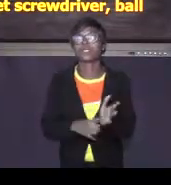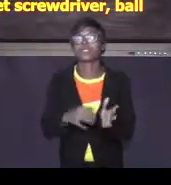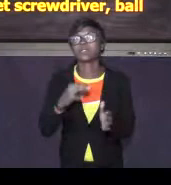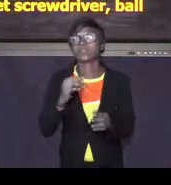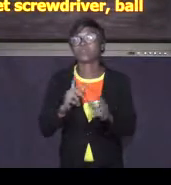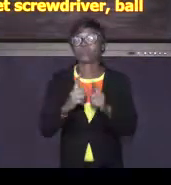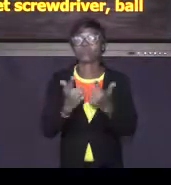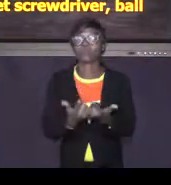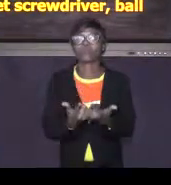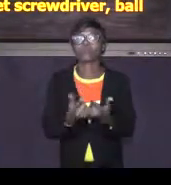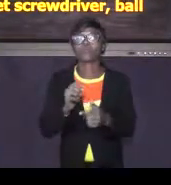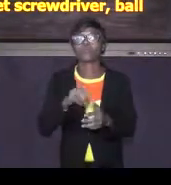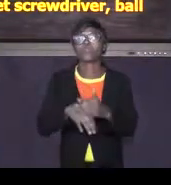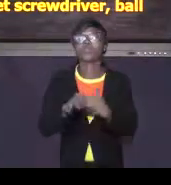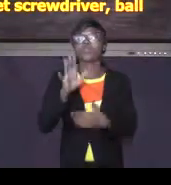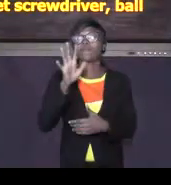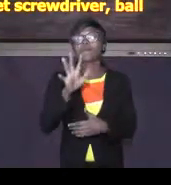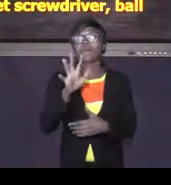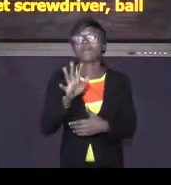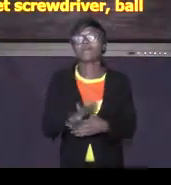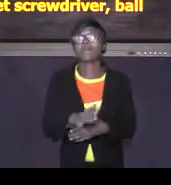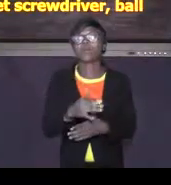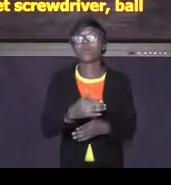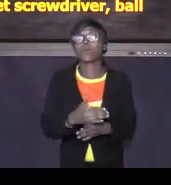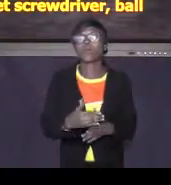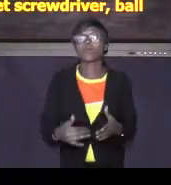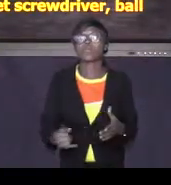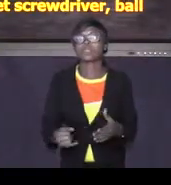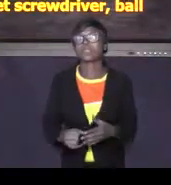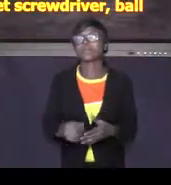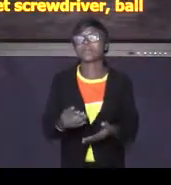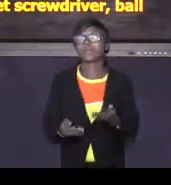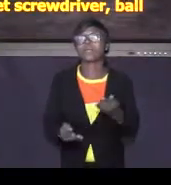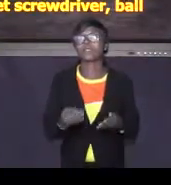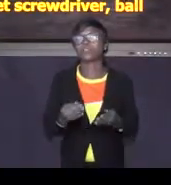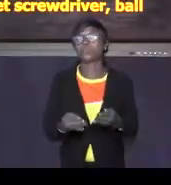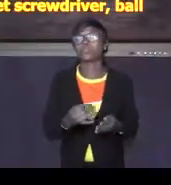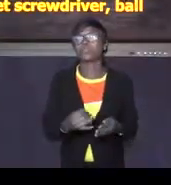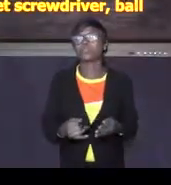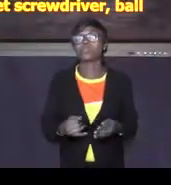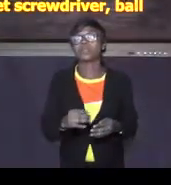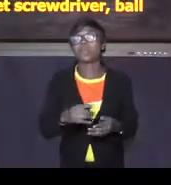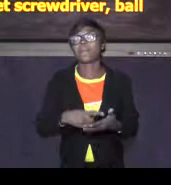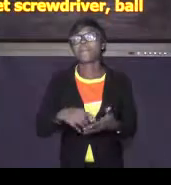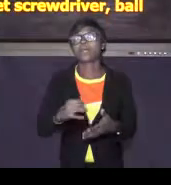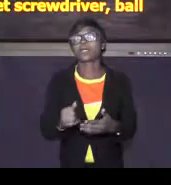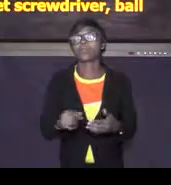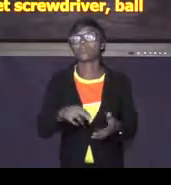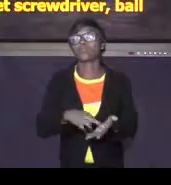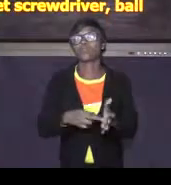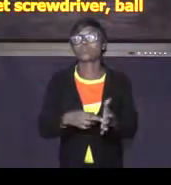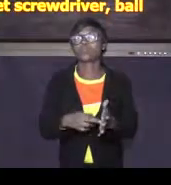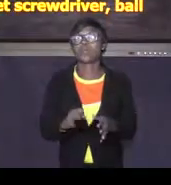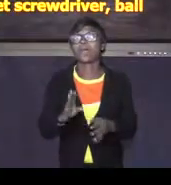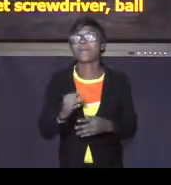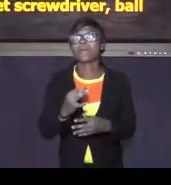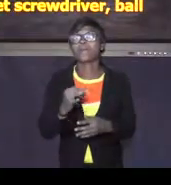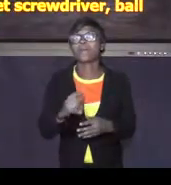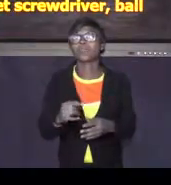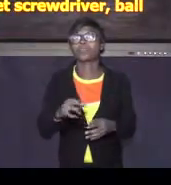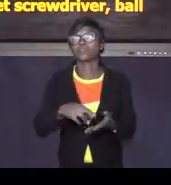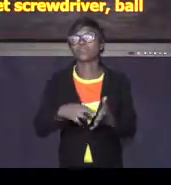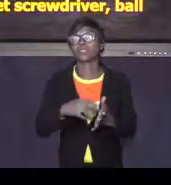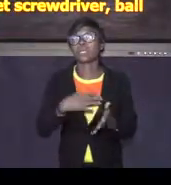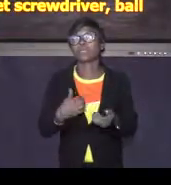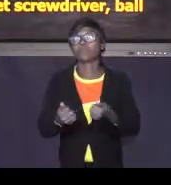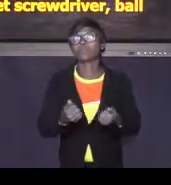hand tools are grouped into 5: cutting tools, measuring tools, marking tools,